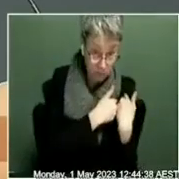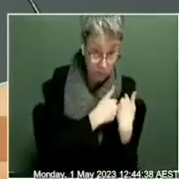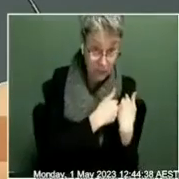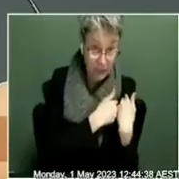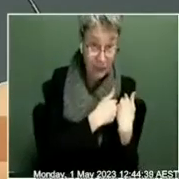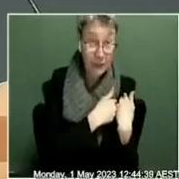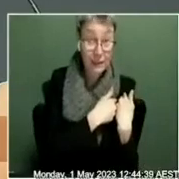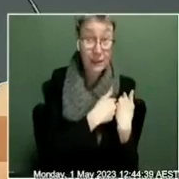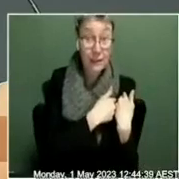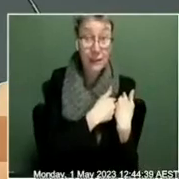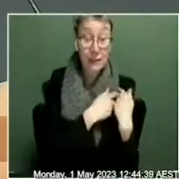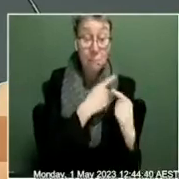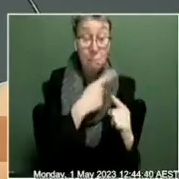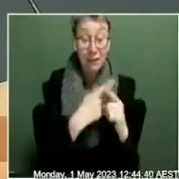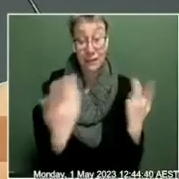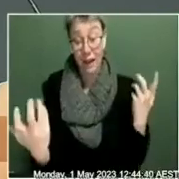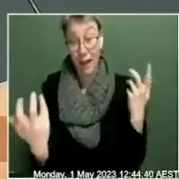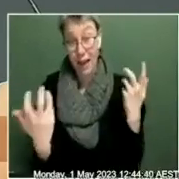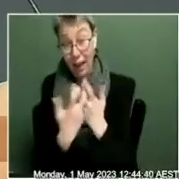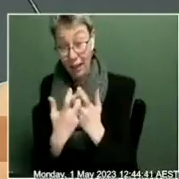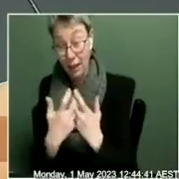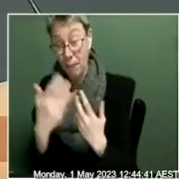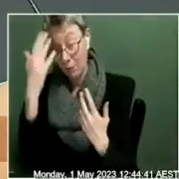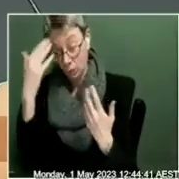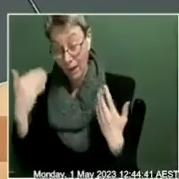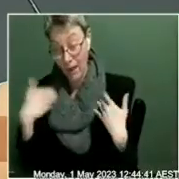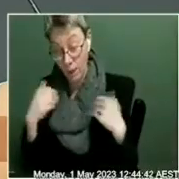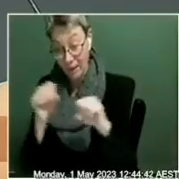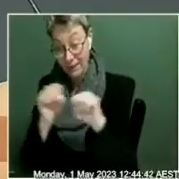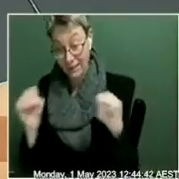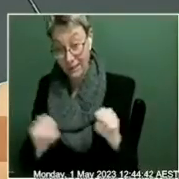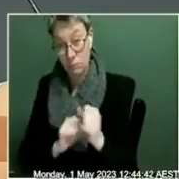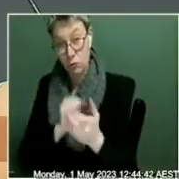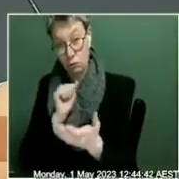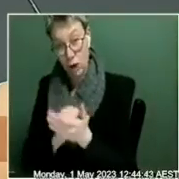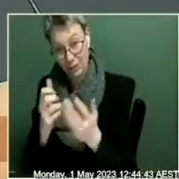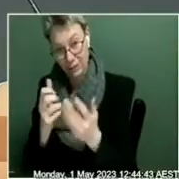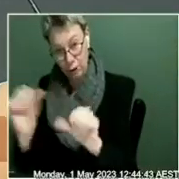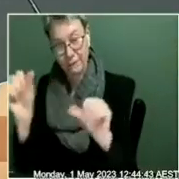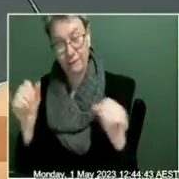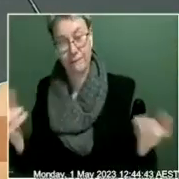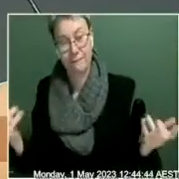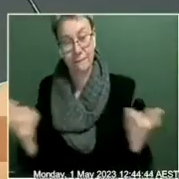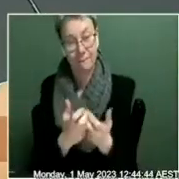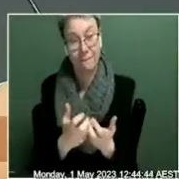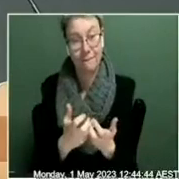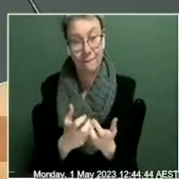you've accepted and that you're attempting to implement. Yes. In relation to the